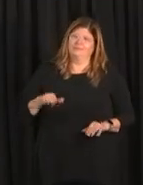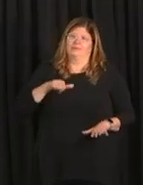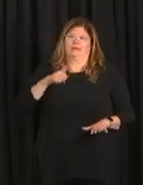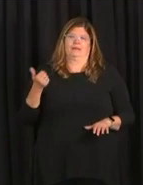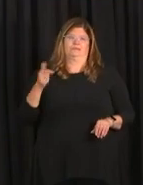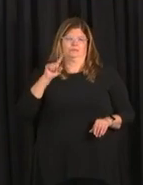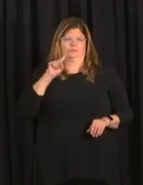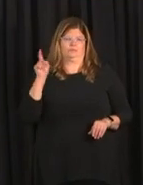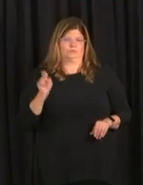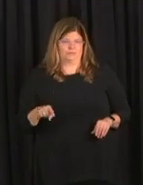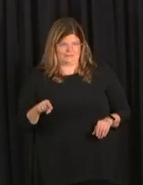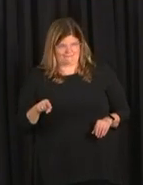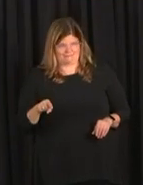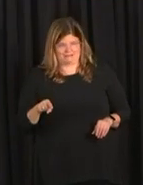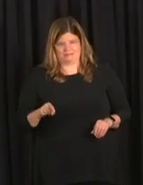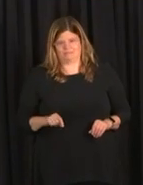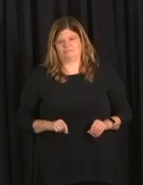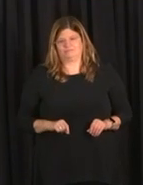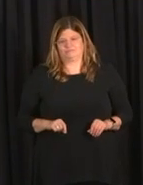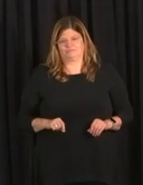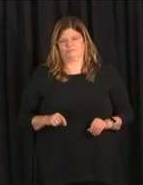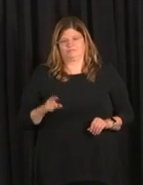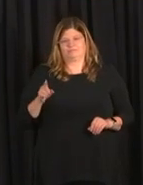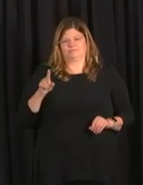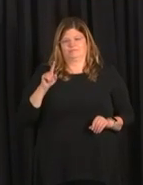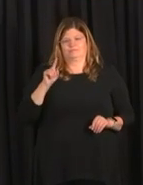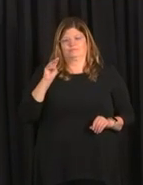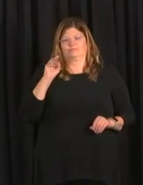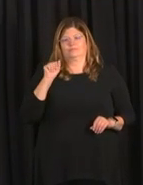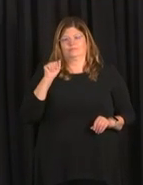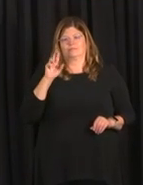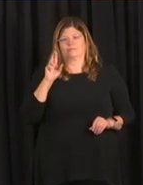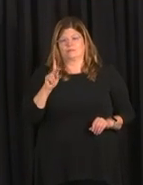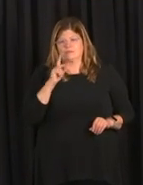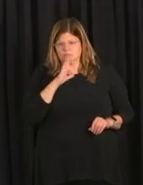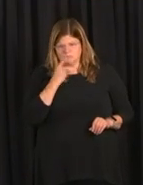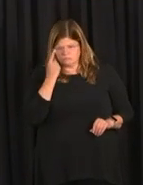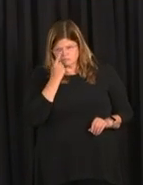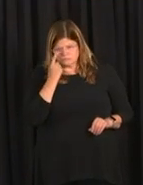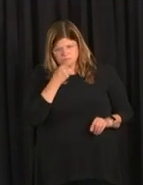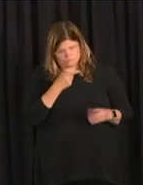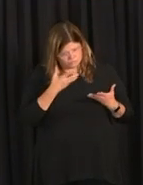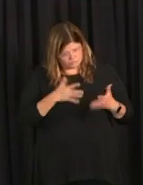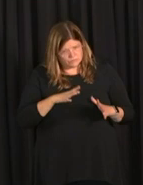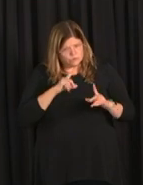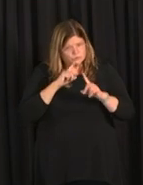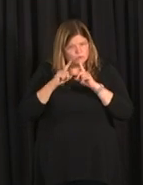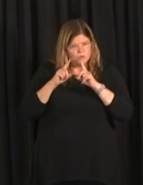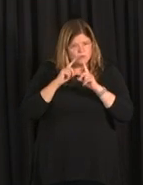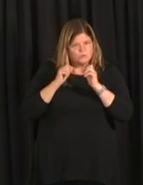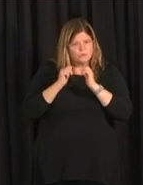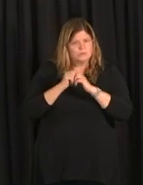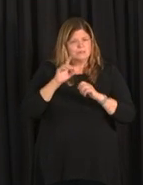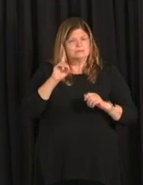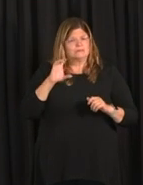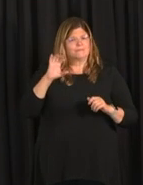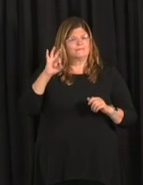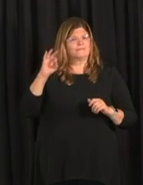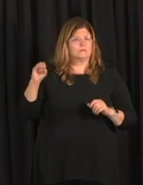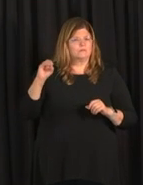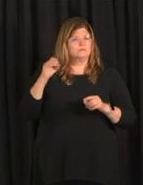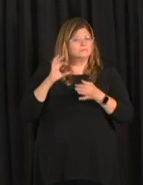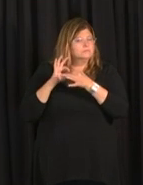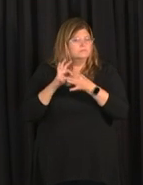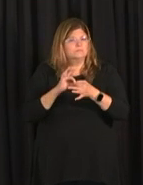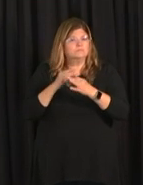Mr. Seagraves. I'm wondering if you have talked to the CFO's office and if you